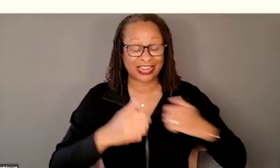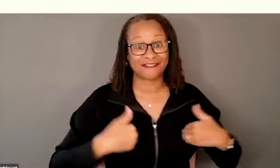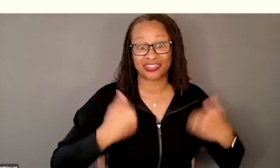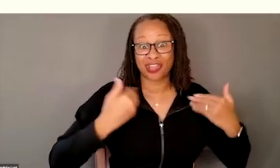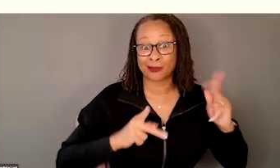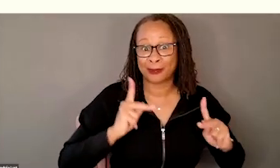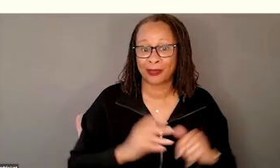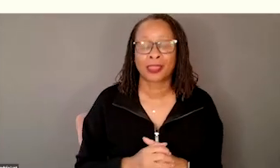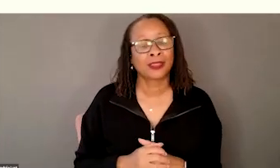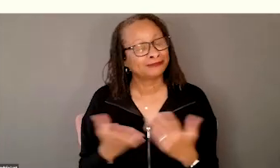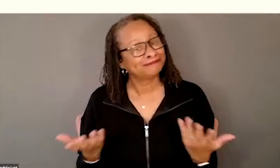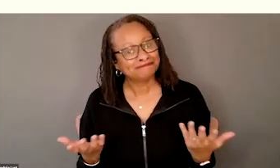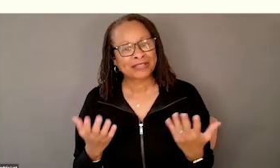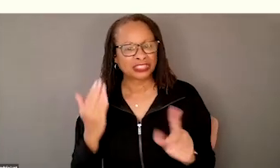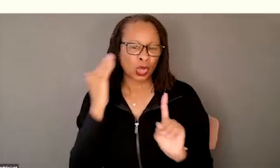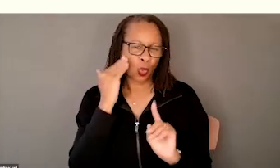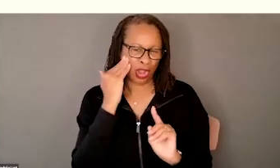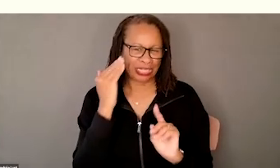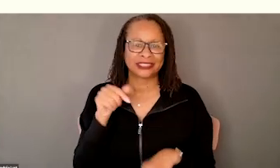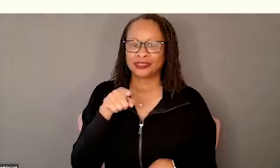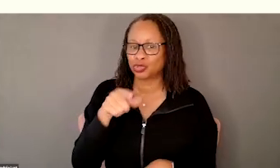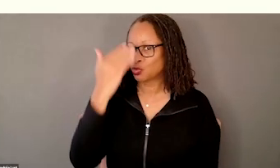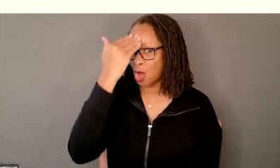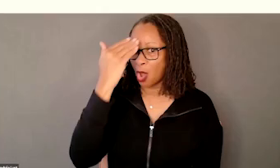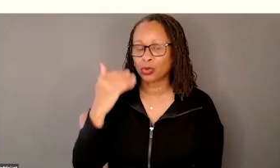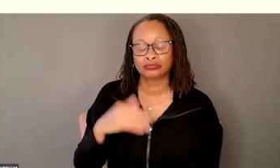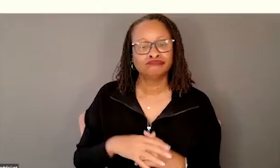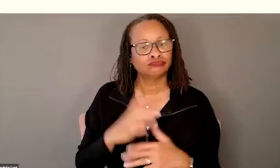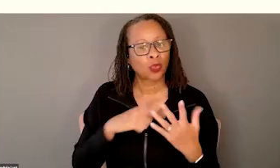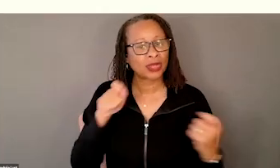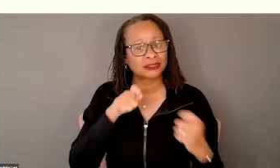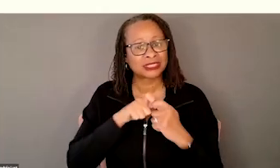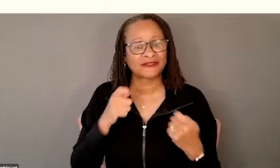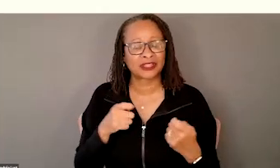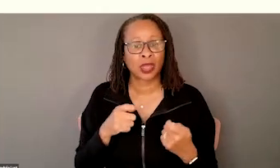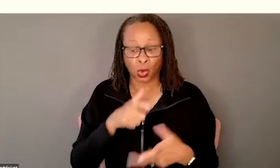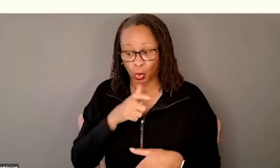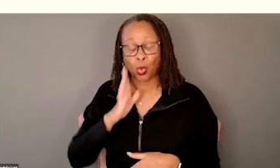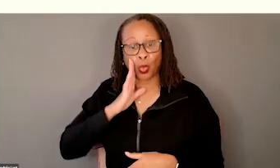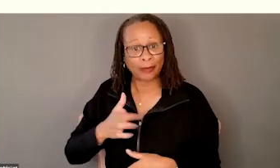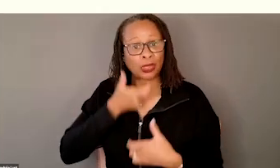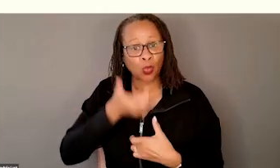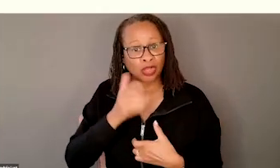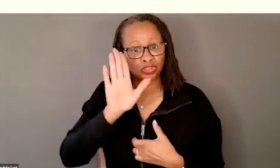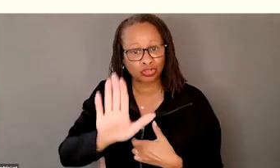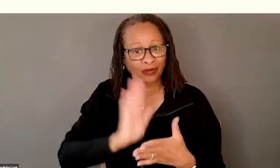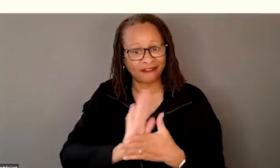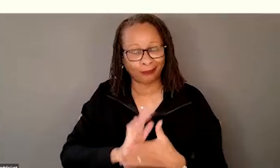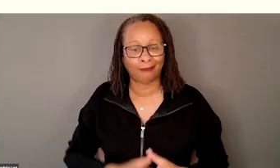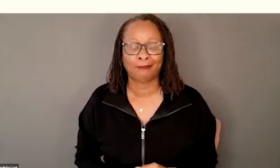audience. So it's just an awareness that you know what specifically who is your film trying to